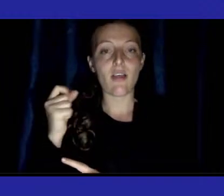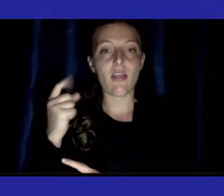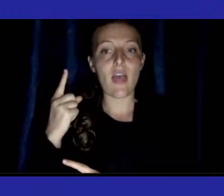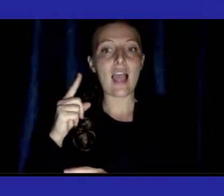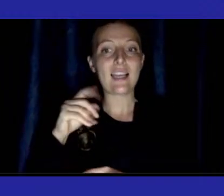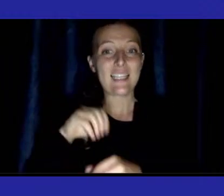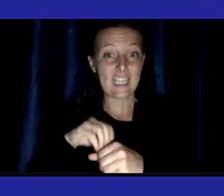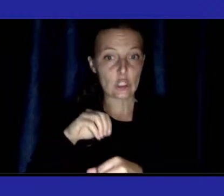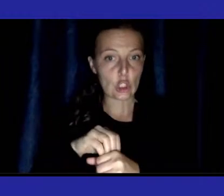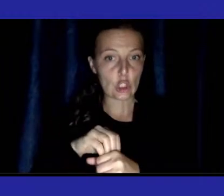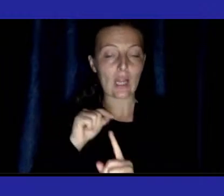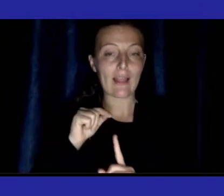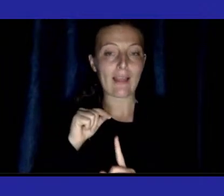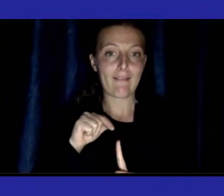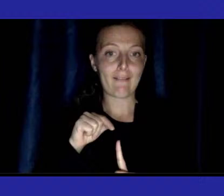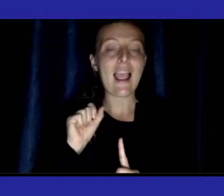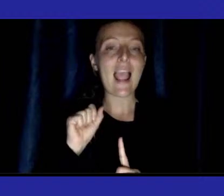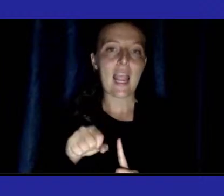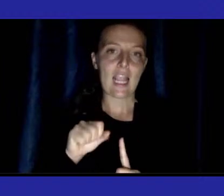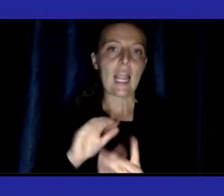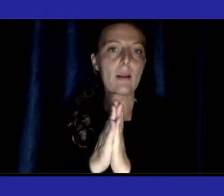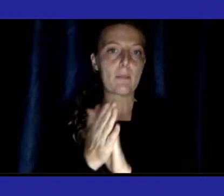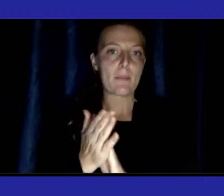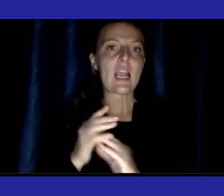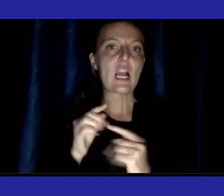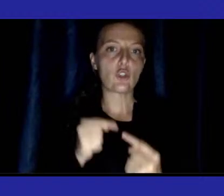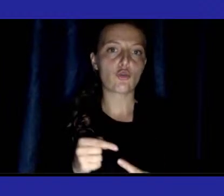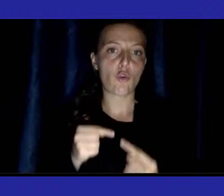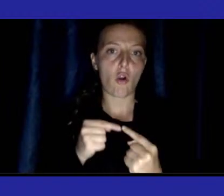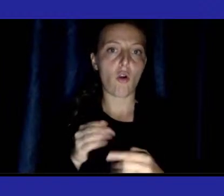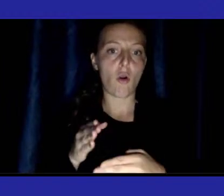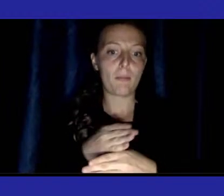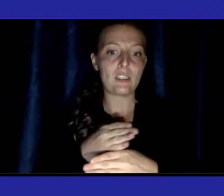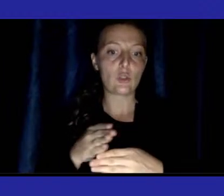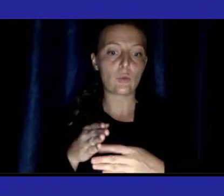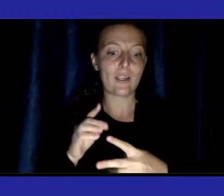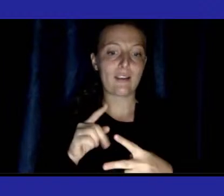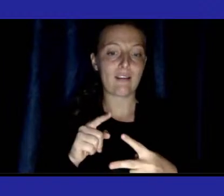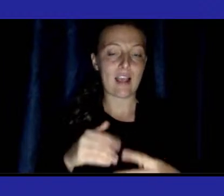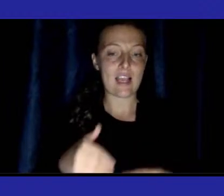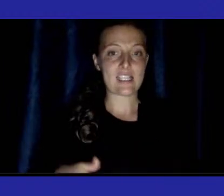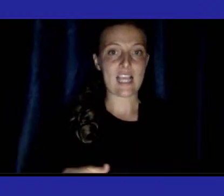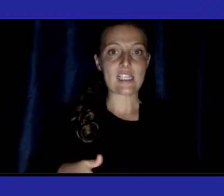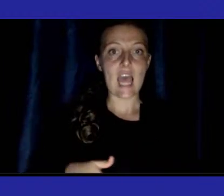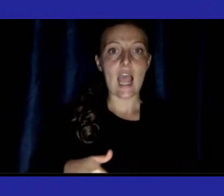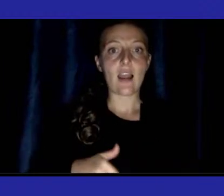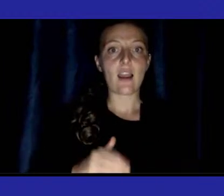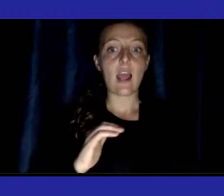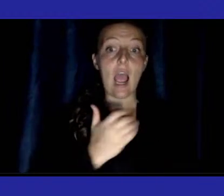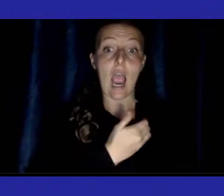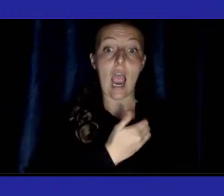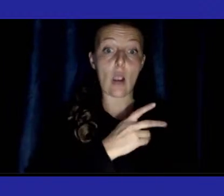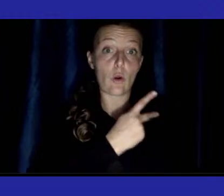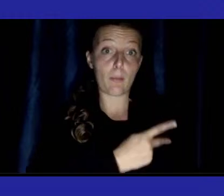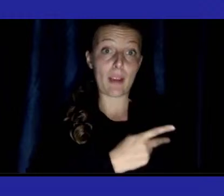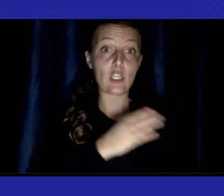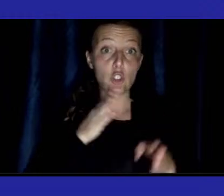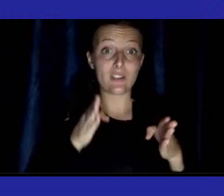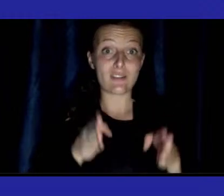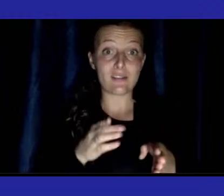it can be a struggle between a sense that our patients should all have equal access